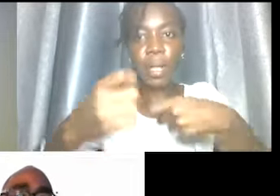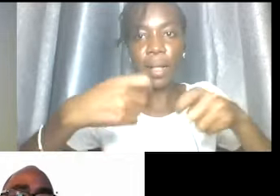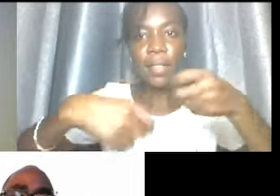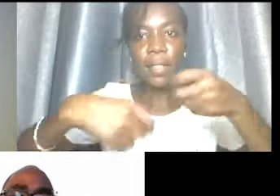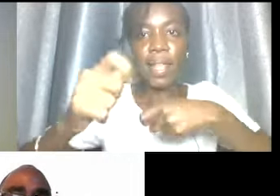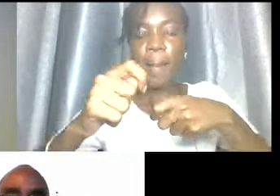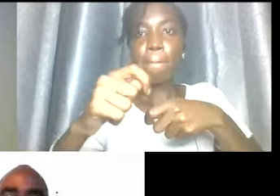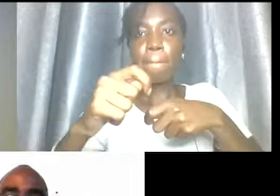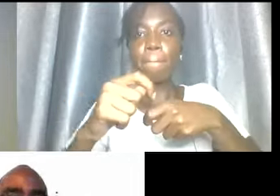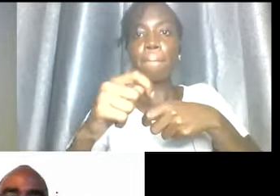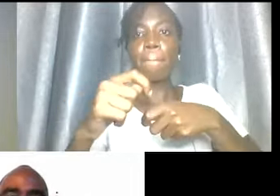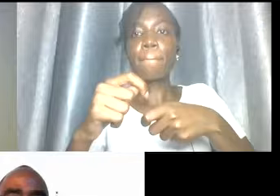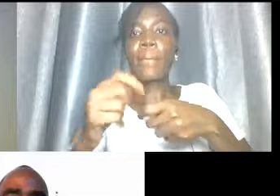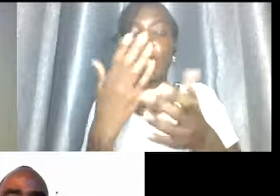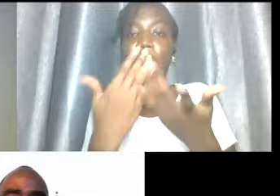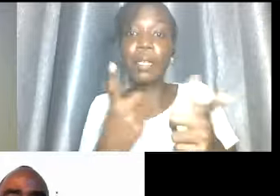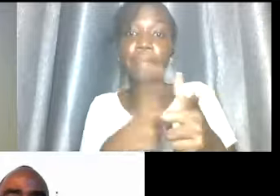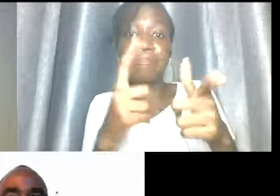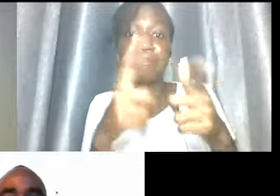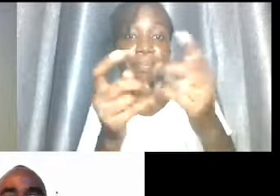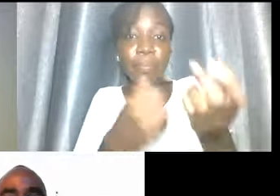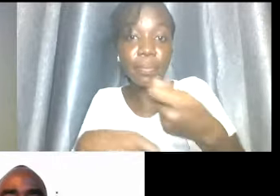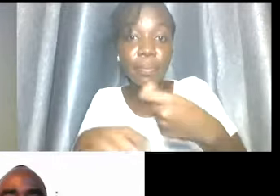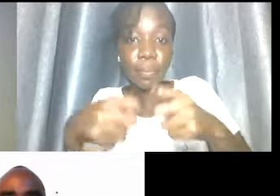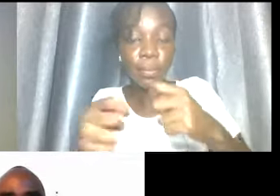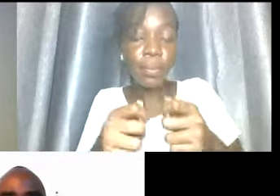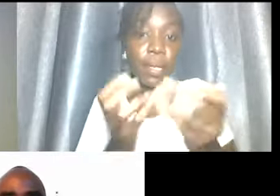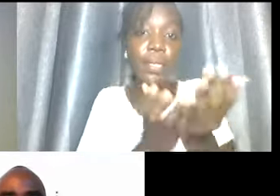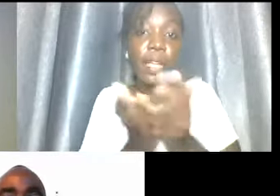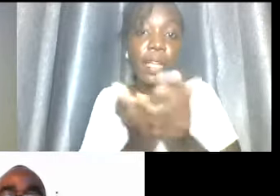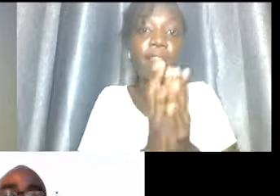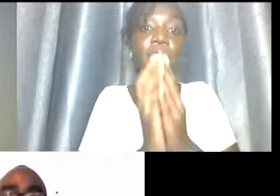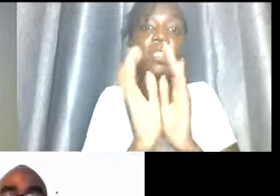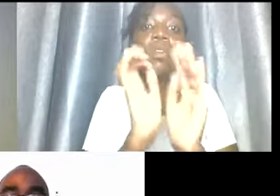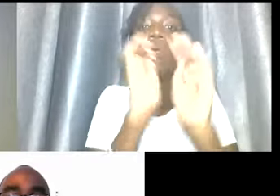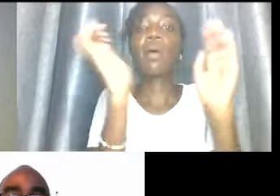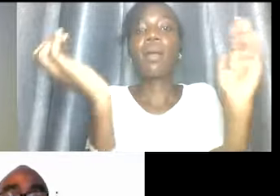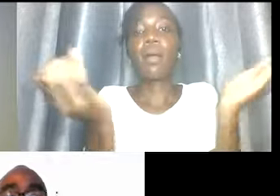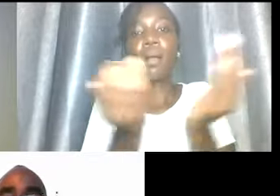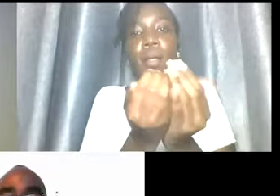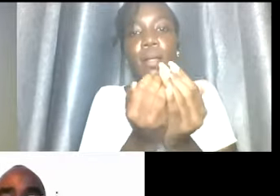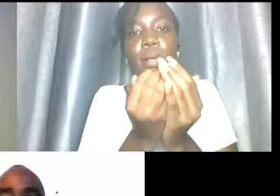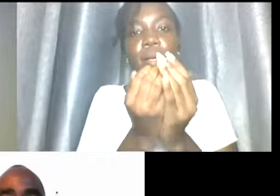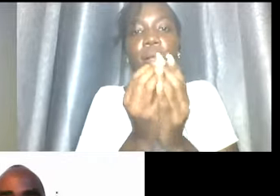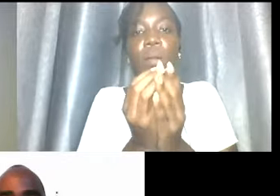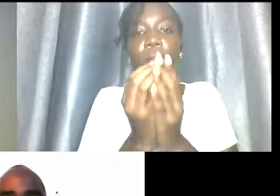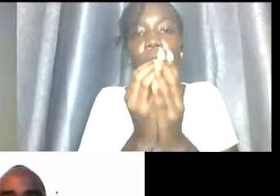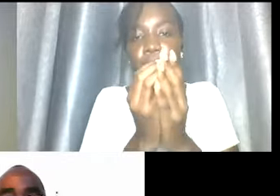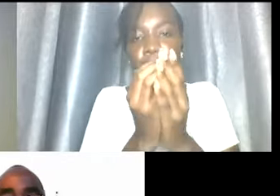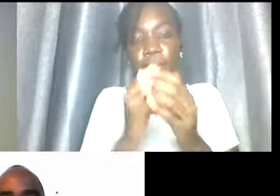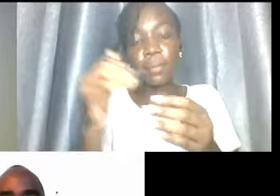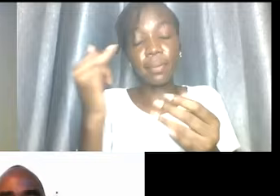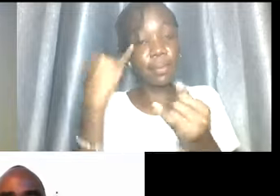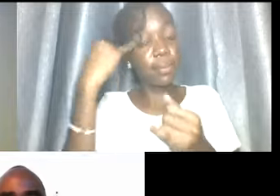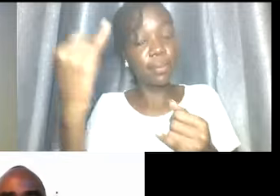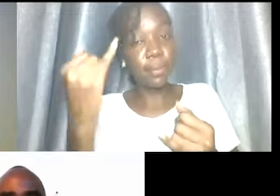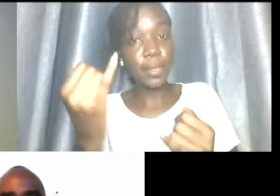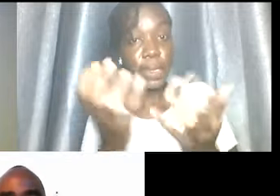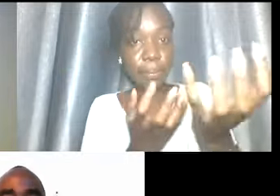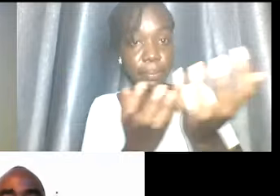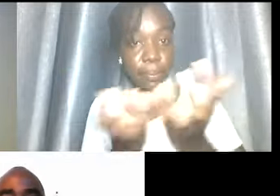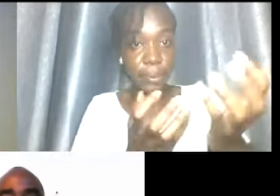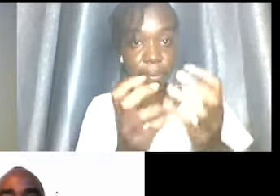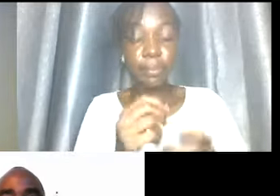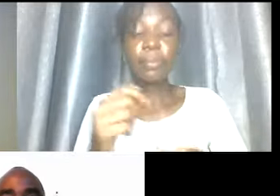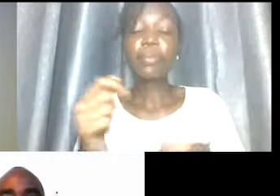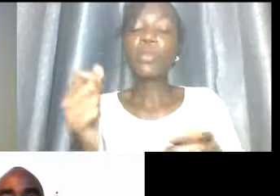your services around the world. Can you imagine your business operating 24 hours a day?